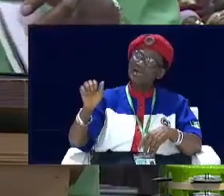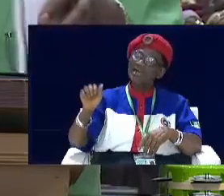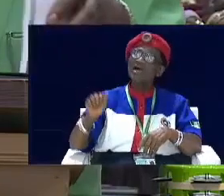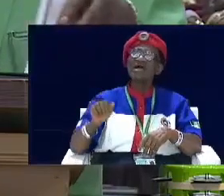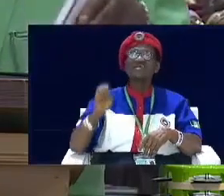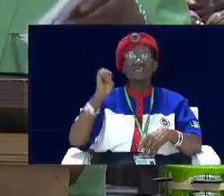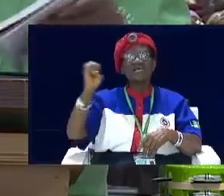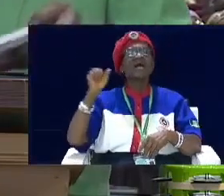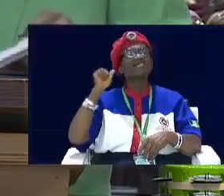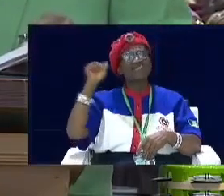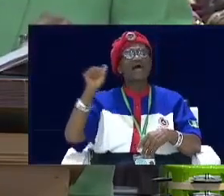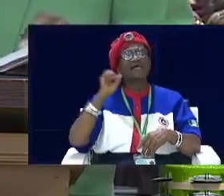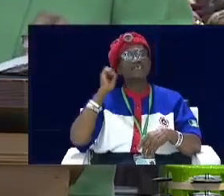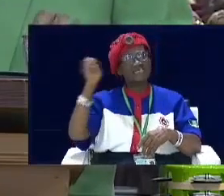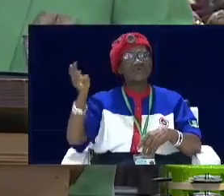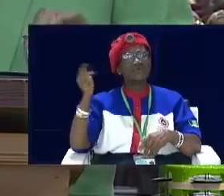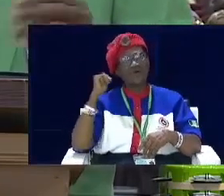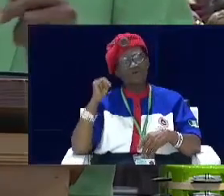apárí.